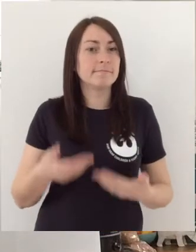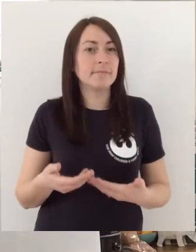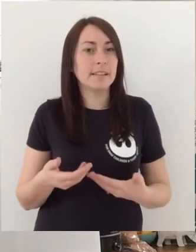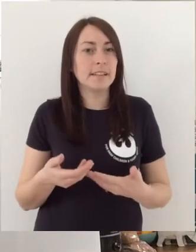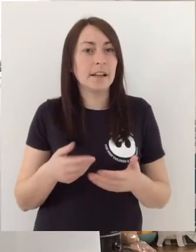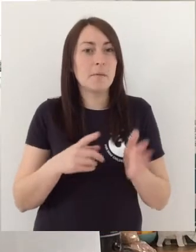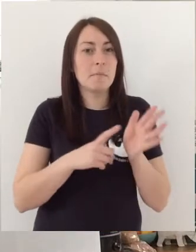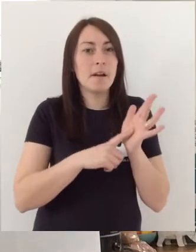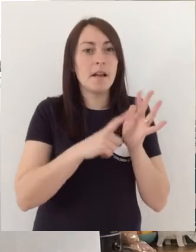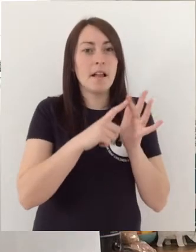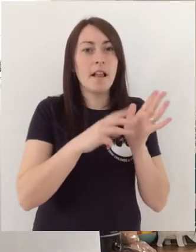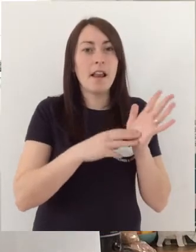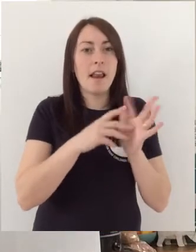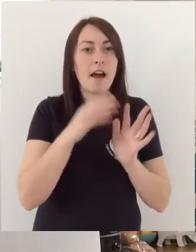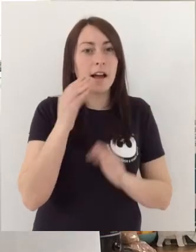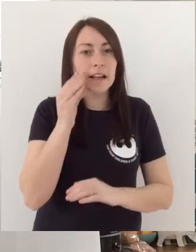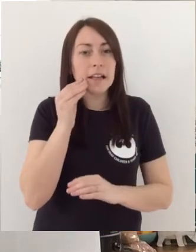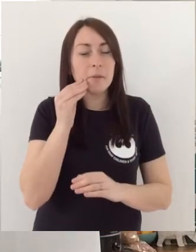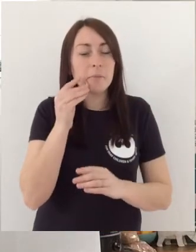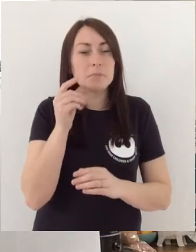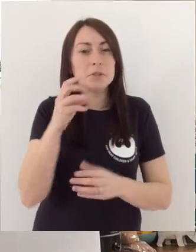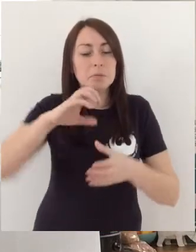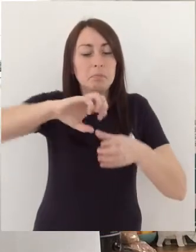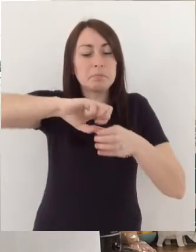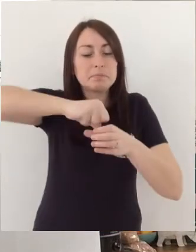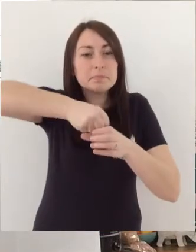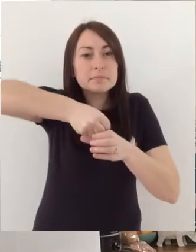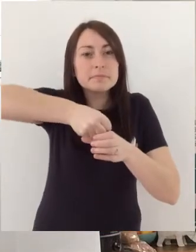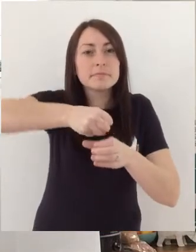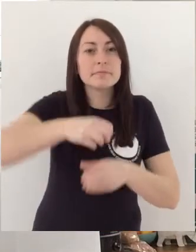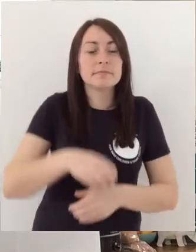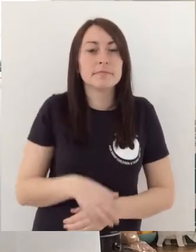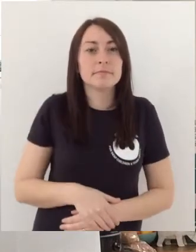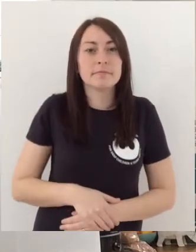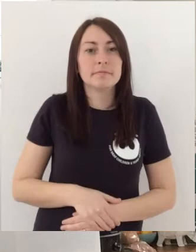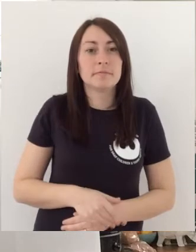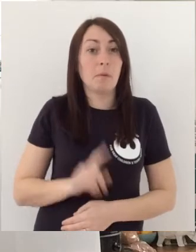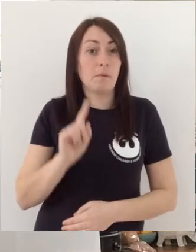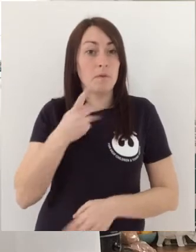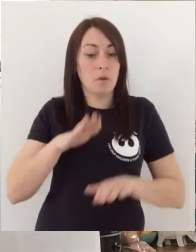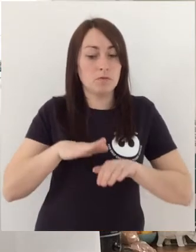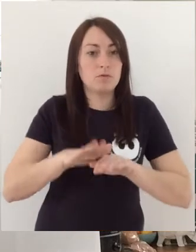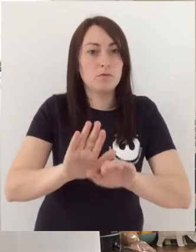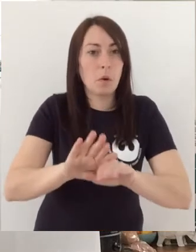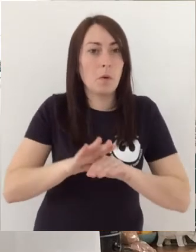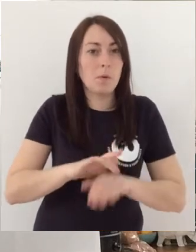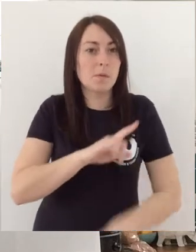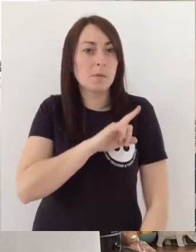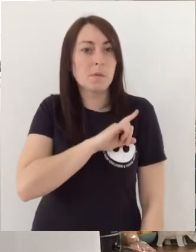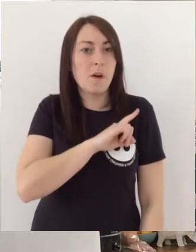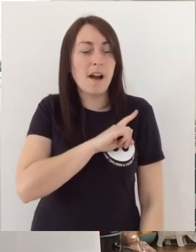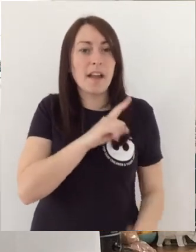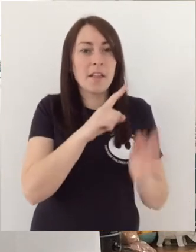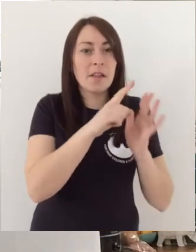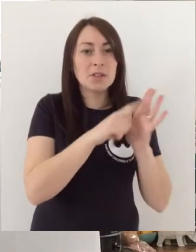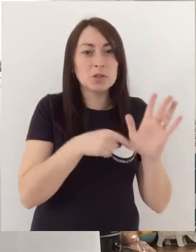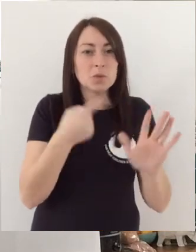And I'm also going to put in a squeeze of lime. So I'm just going to roll that lime so it's easy to get the juice out.